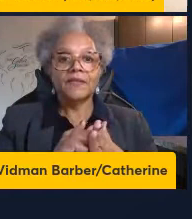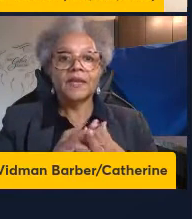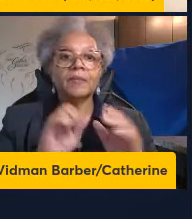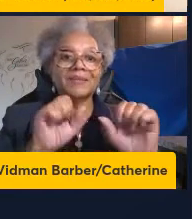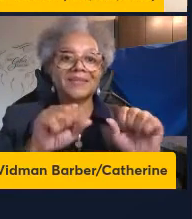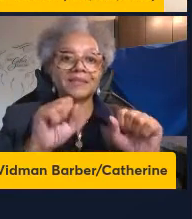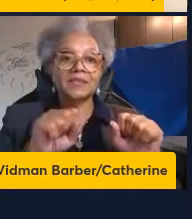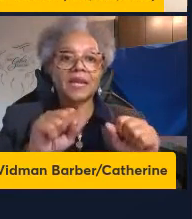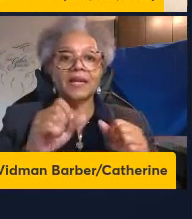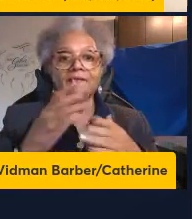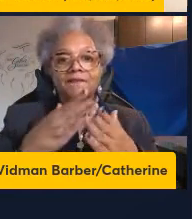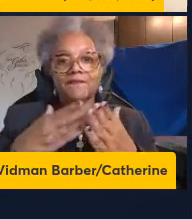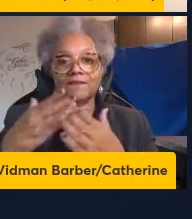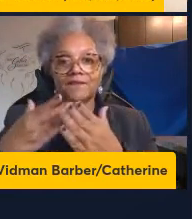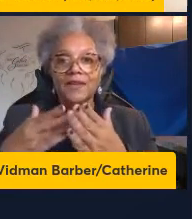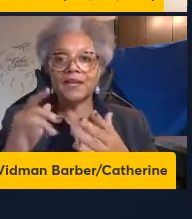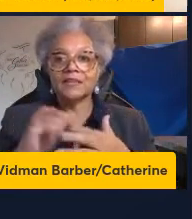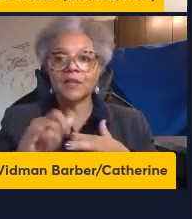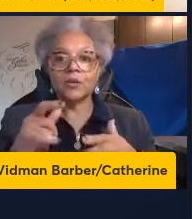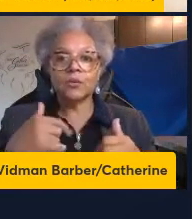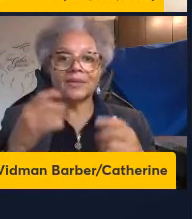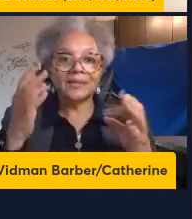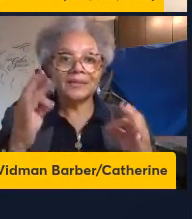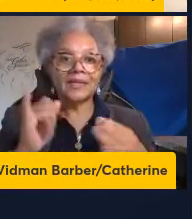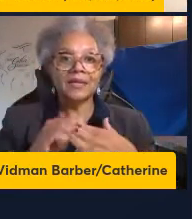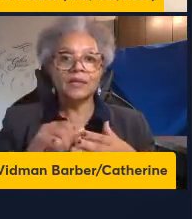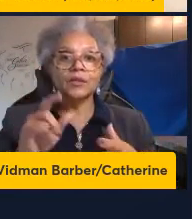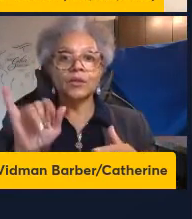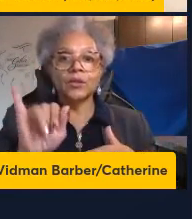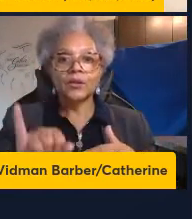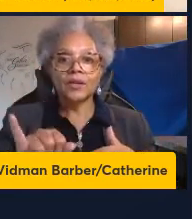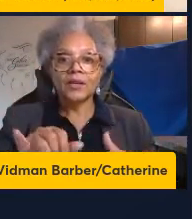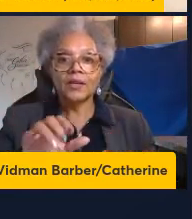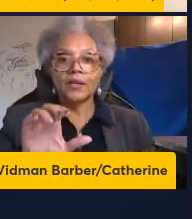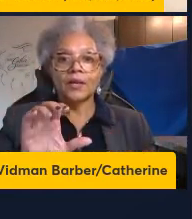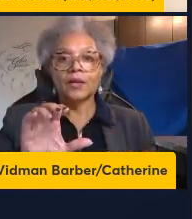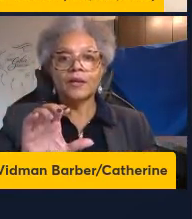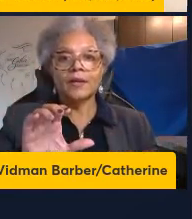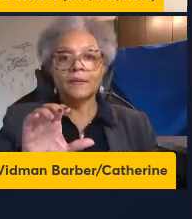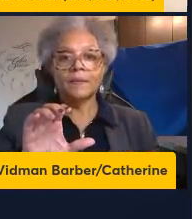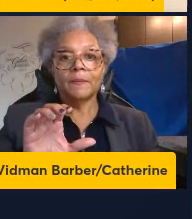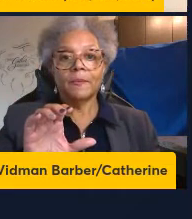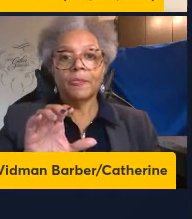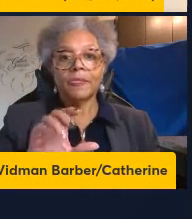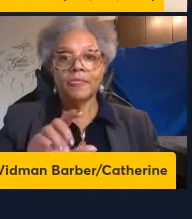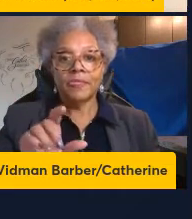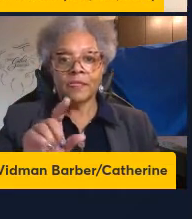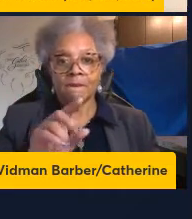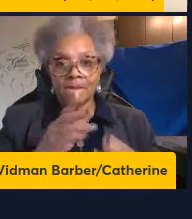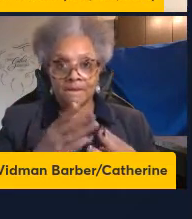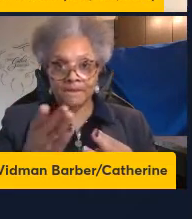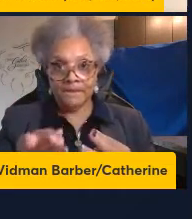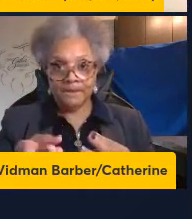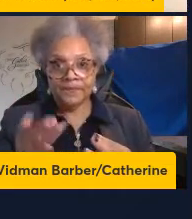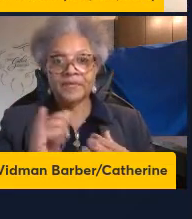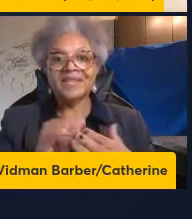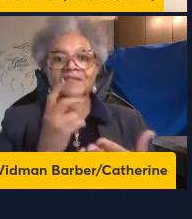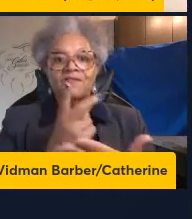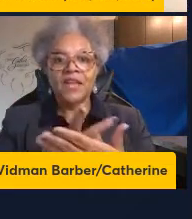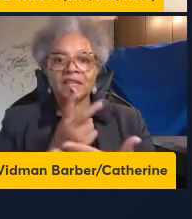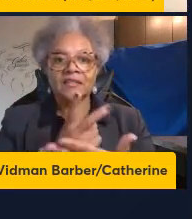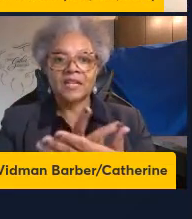phase. And so we decided to use CRISPR-Cas9, where we block that positive feedback loop. And so this is just validation